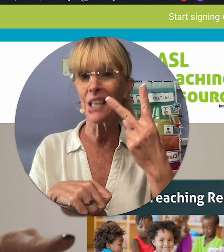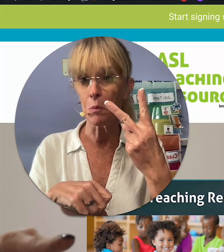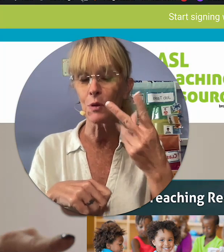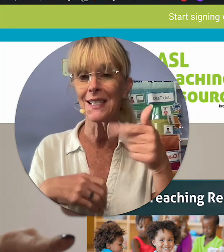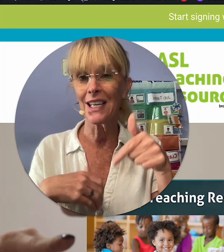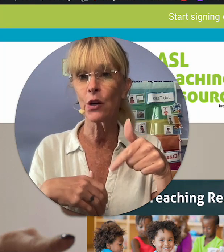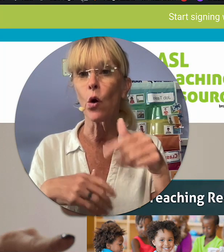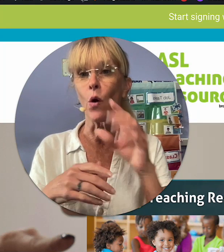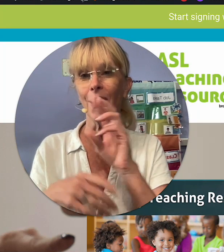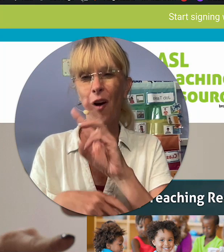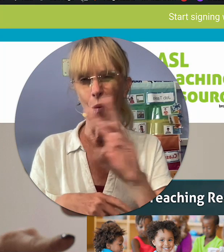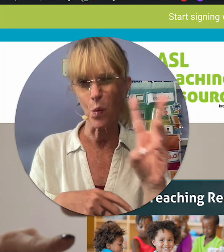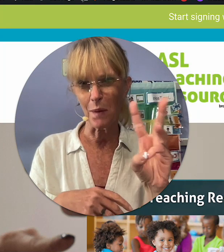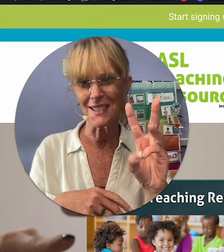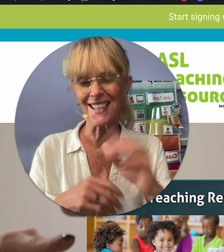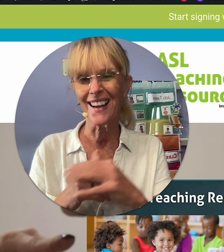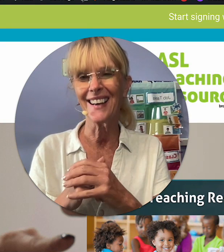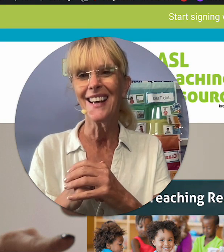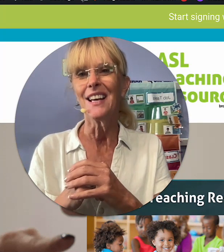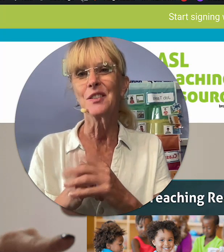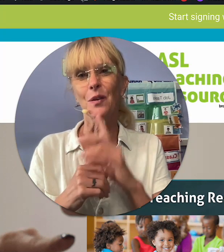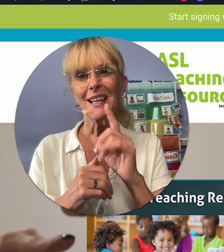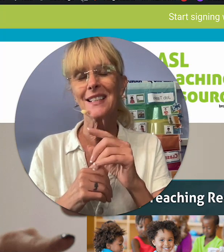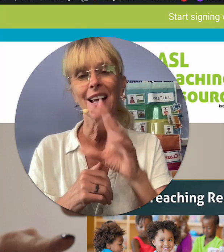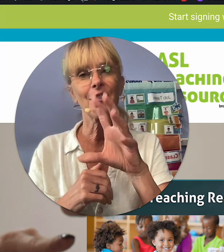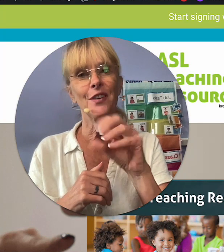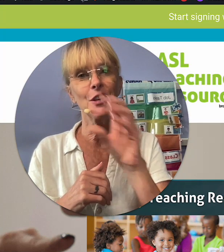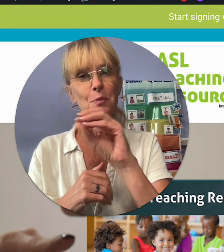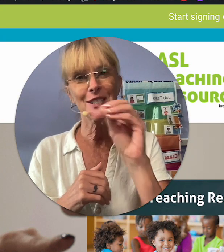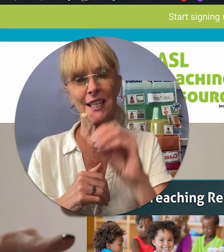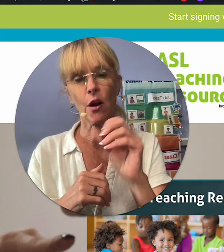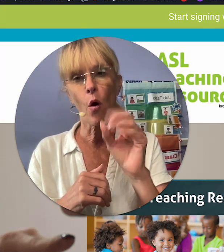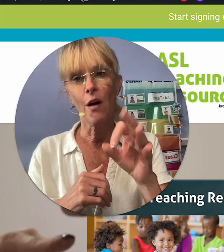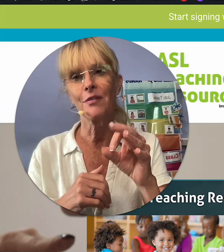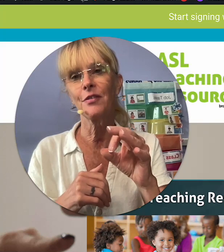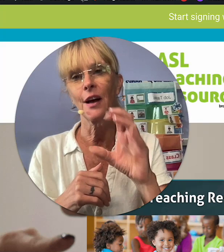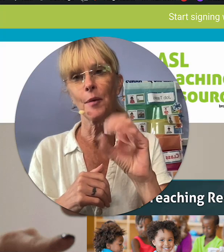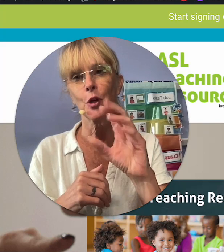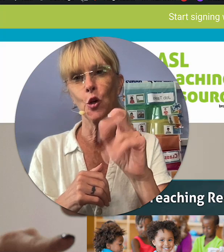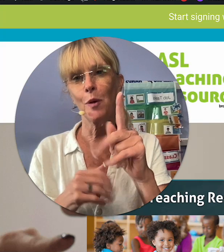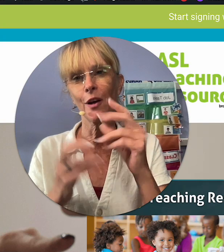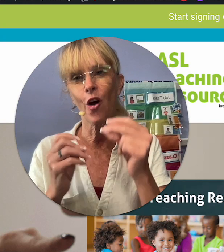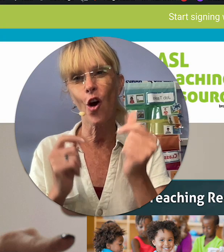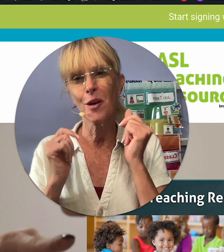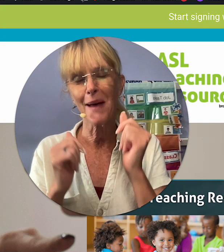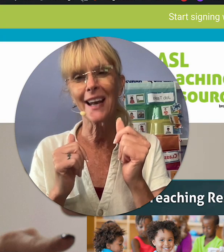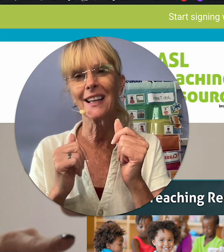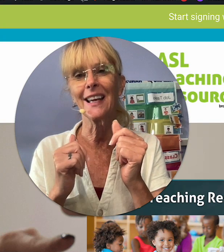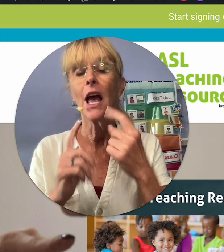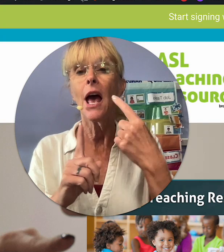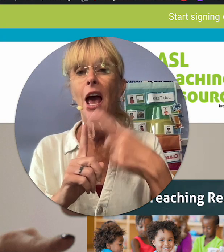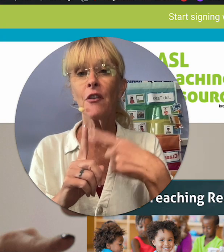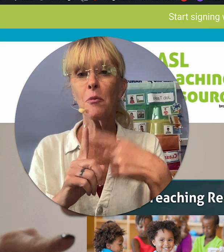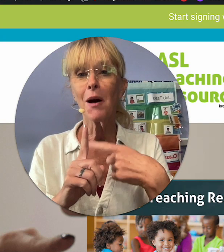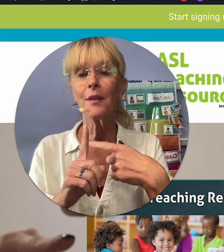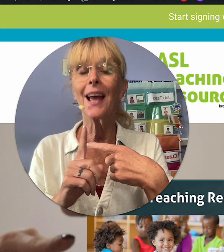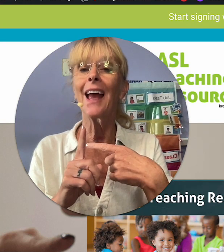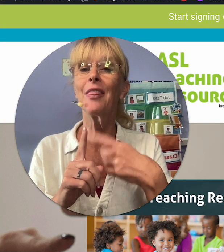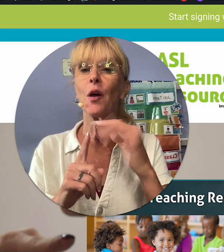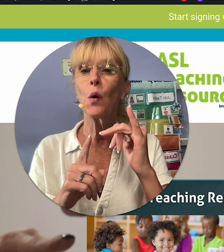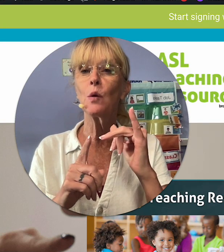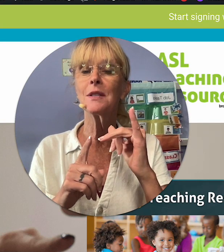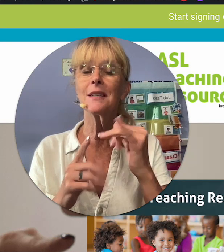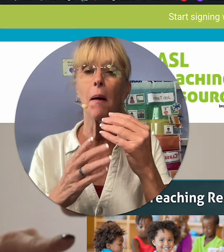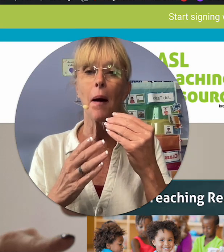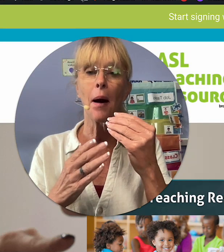actually doubles here on our website. So that's like a 50% off coupon automatically every month,